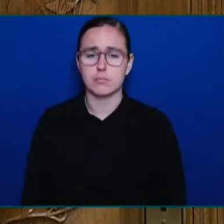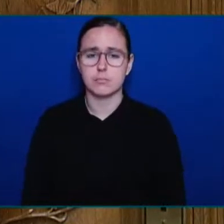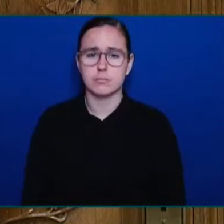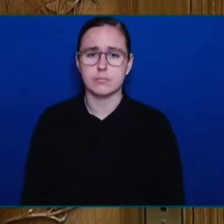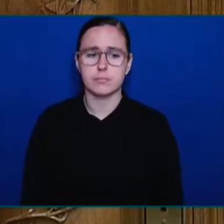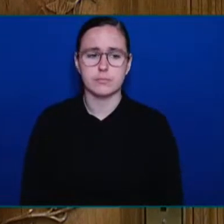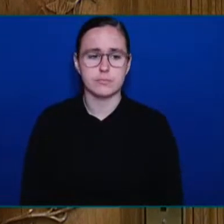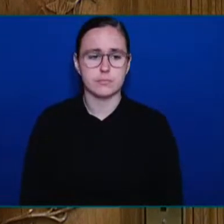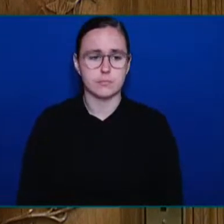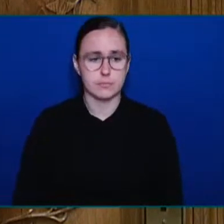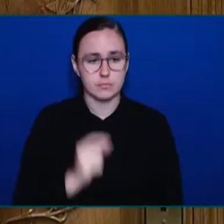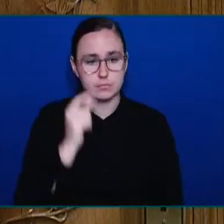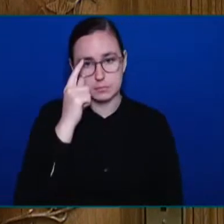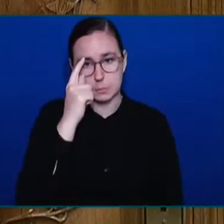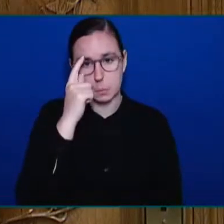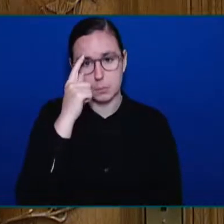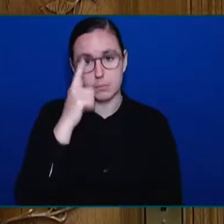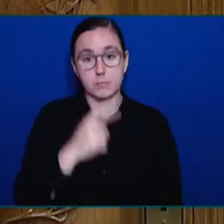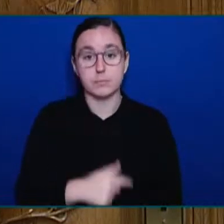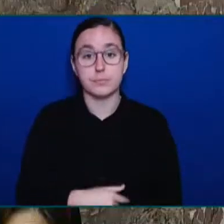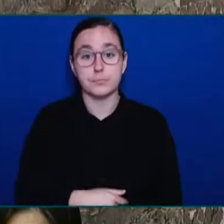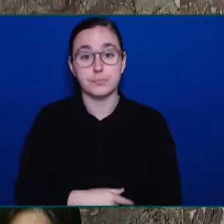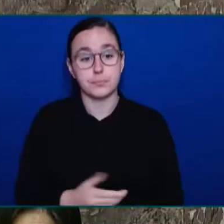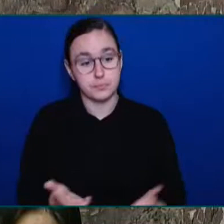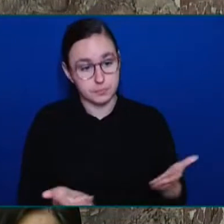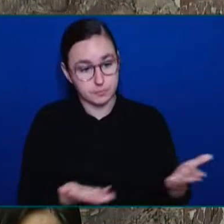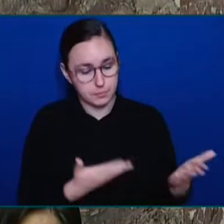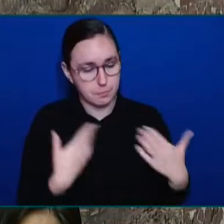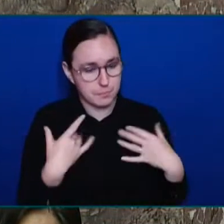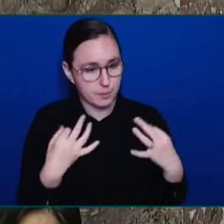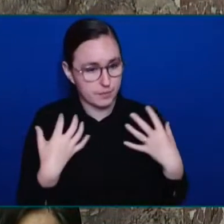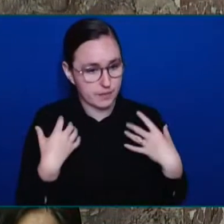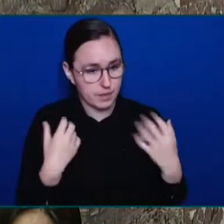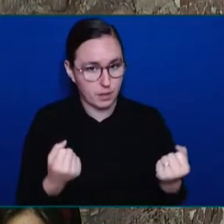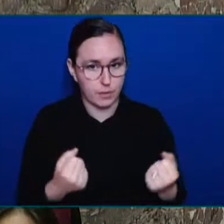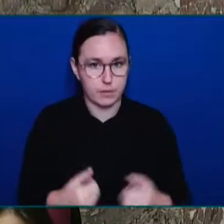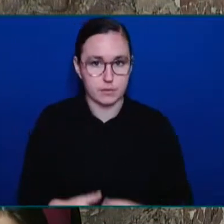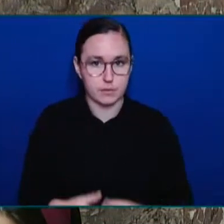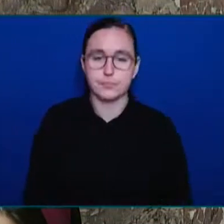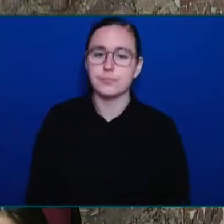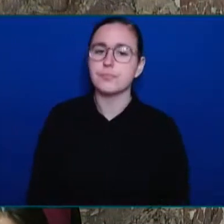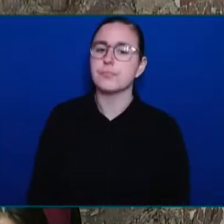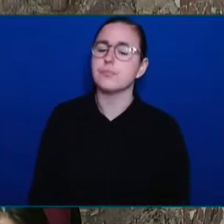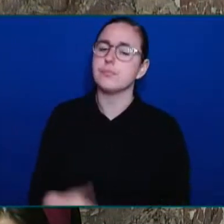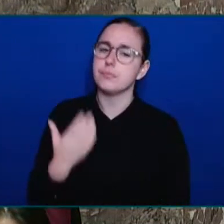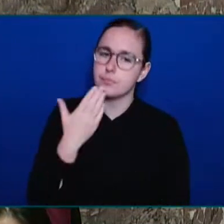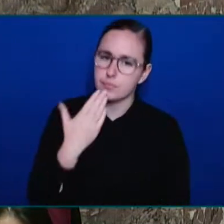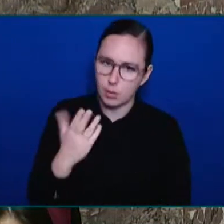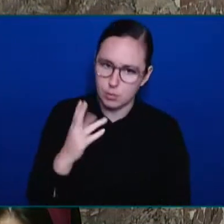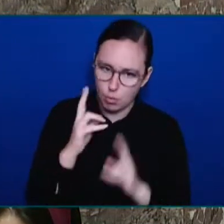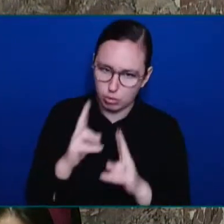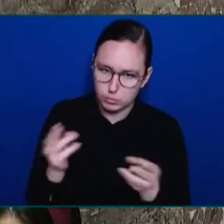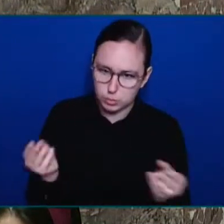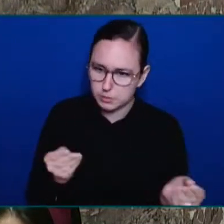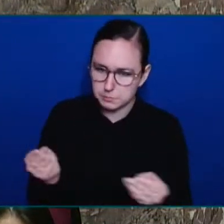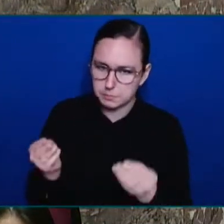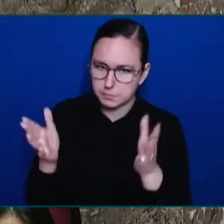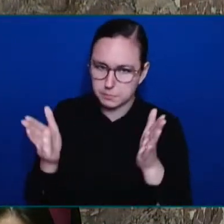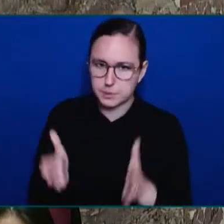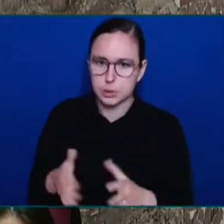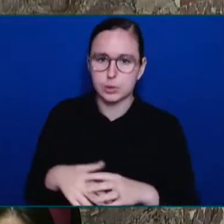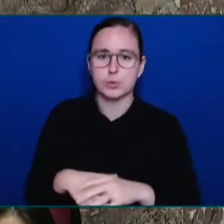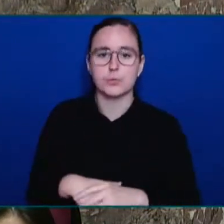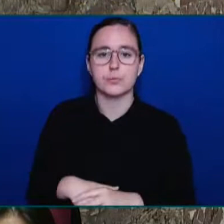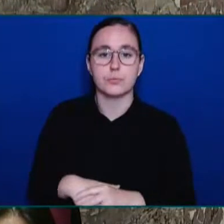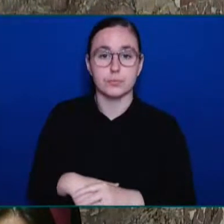Minister of Health. Well, thank you, Honourable Speaker. And action is what's required, Honourable Speaker. Action is what's required.